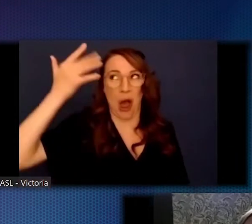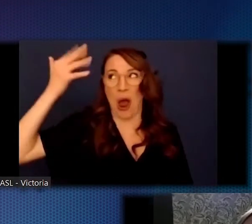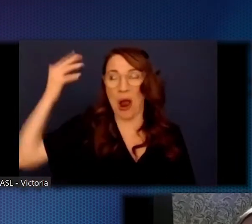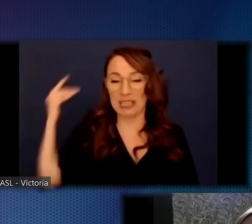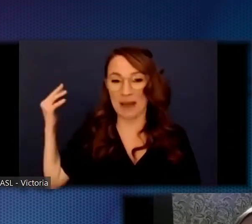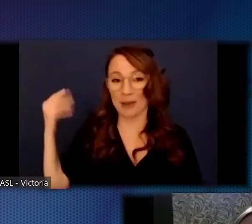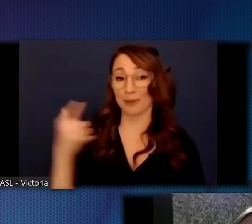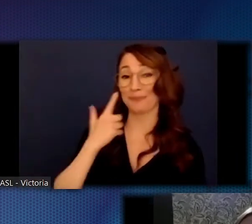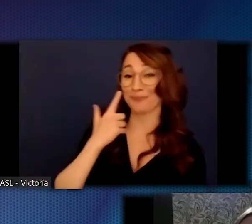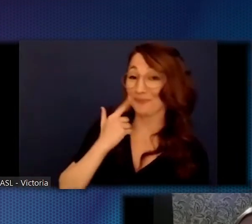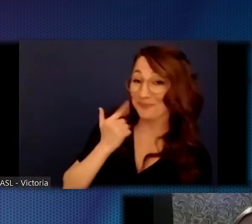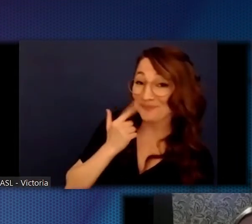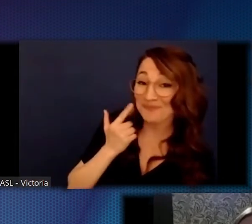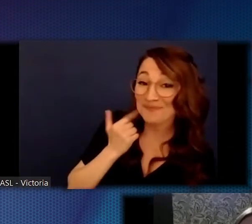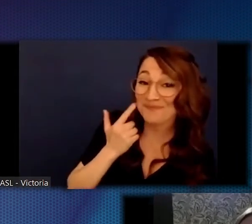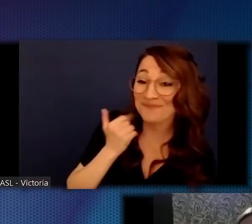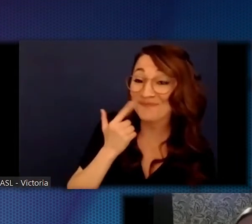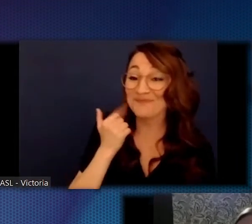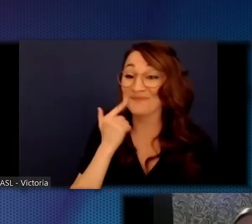I don't know.